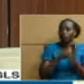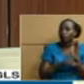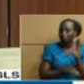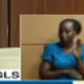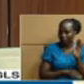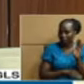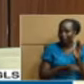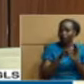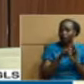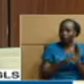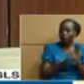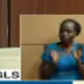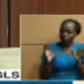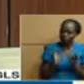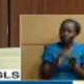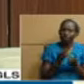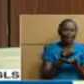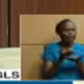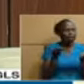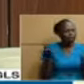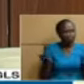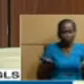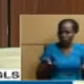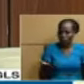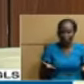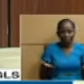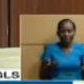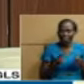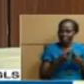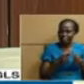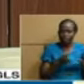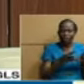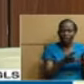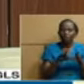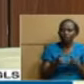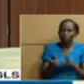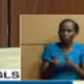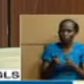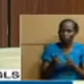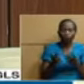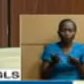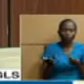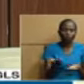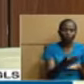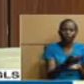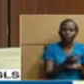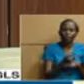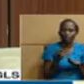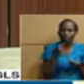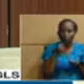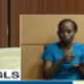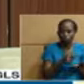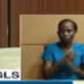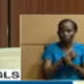it caters for everybody in this country. It provides for different avenues for resourcing the social protection